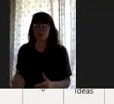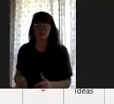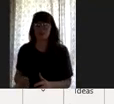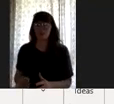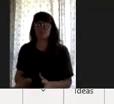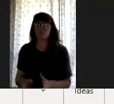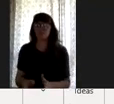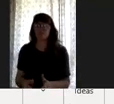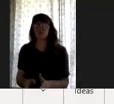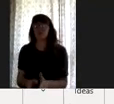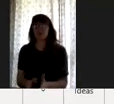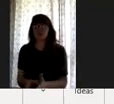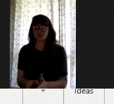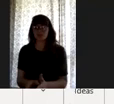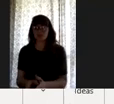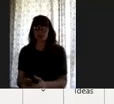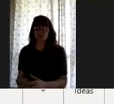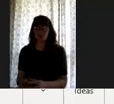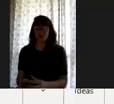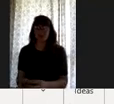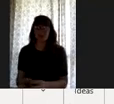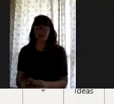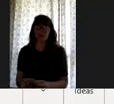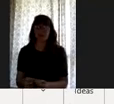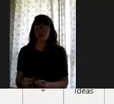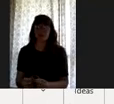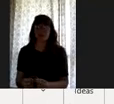sin, which is going to fall under sanctification.